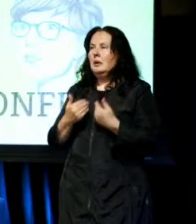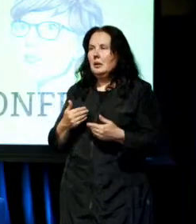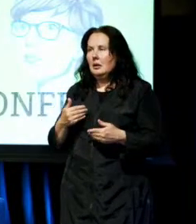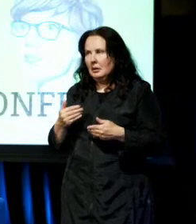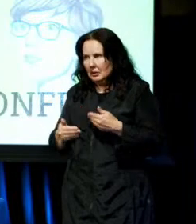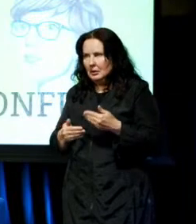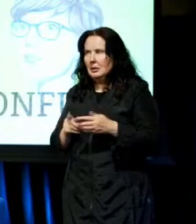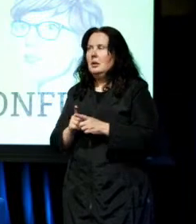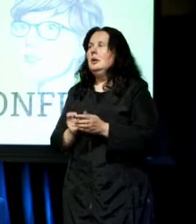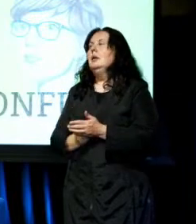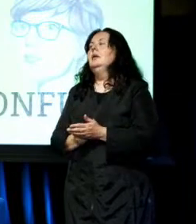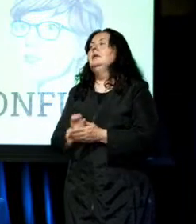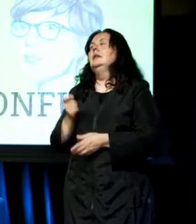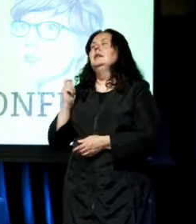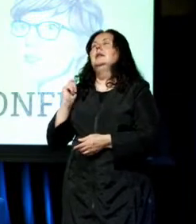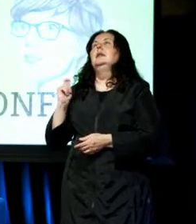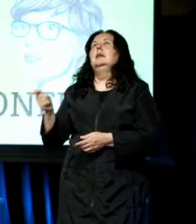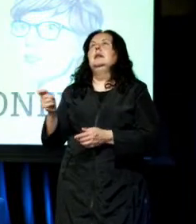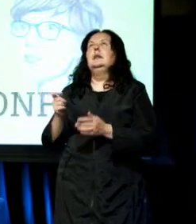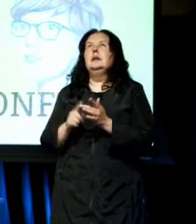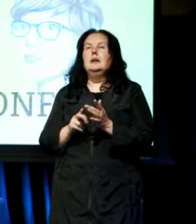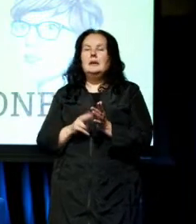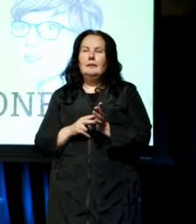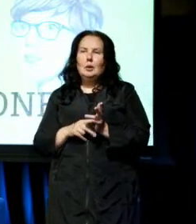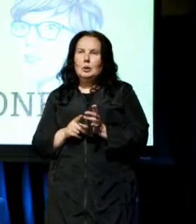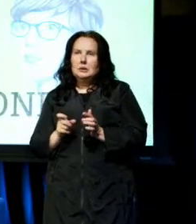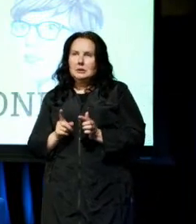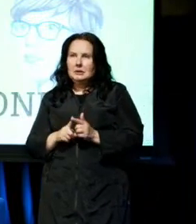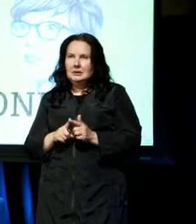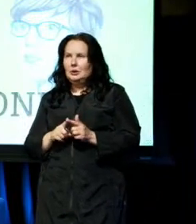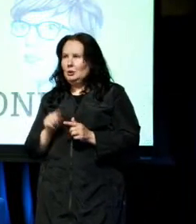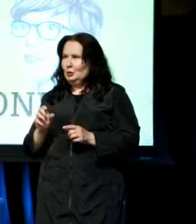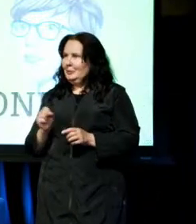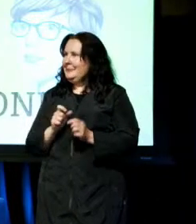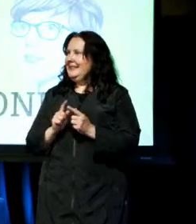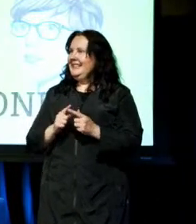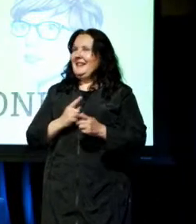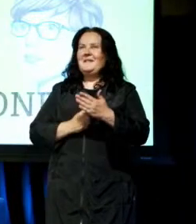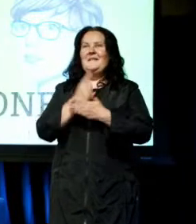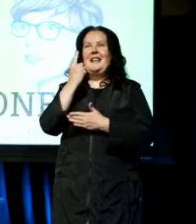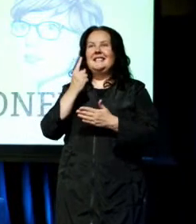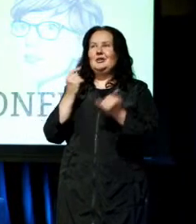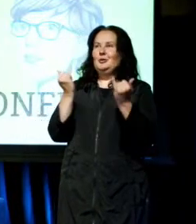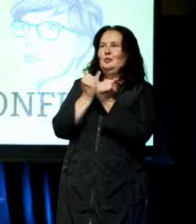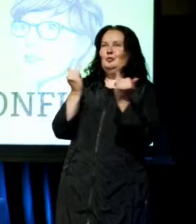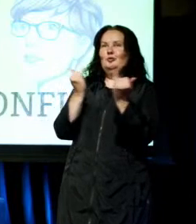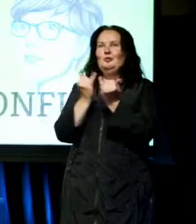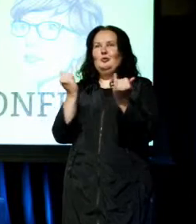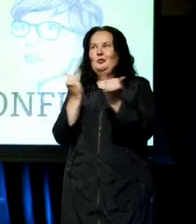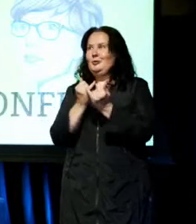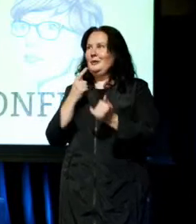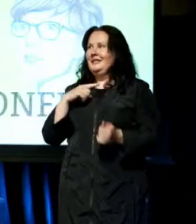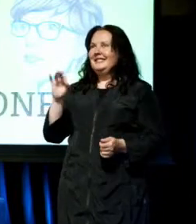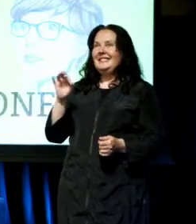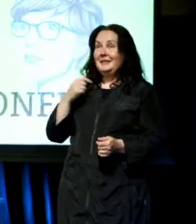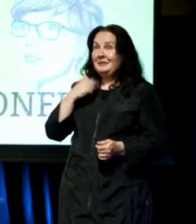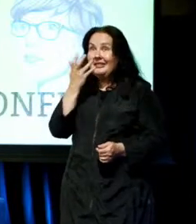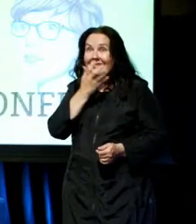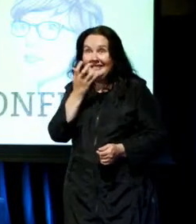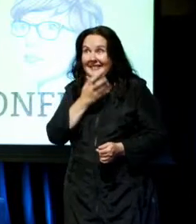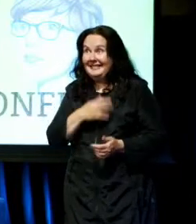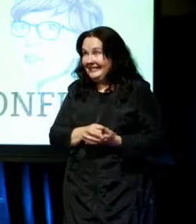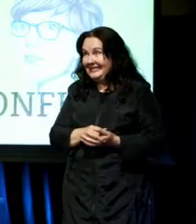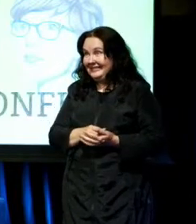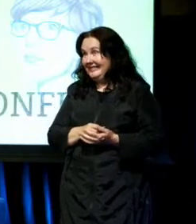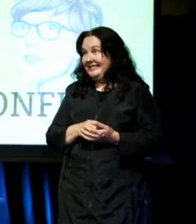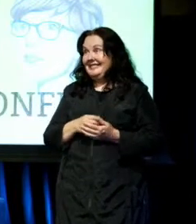Paying invoices, just like while you're in flare. That should be an event. Yeah. That should be an event. I'm sorry. Lifting a